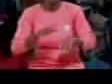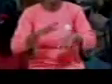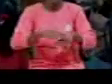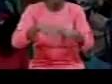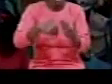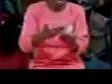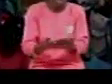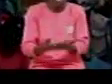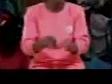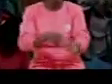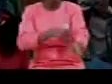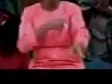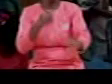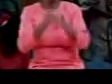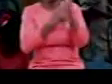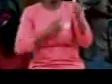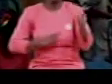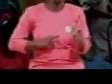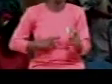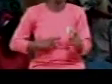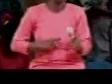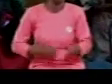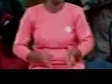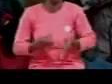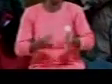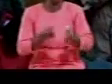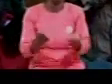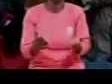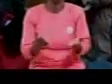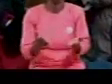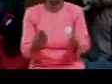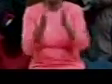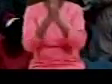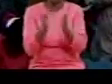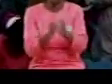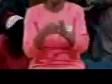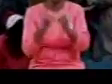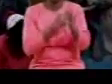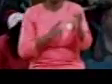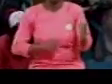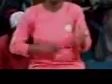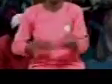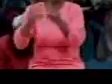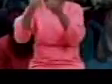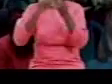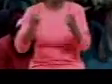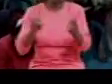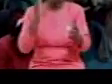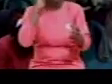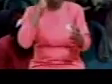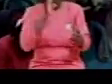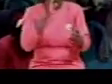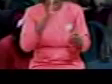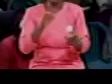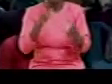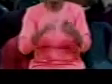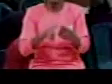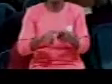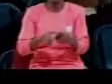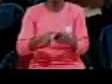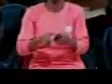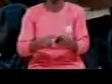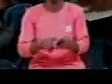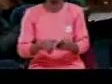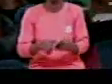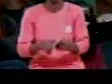pray that the Lord's coming will be a motivating thing for the church to rise